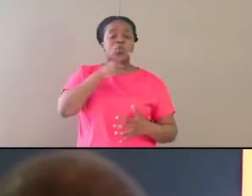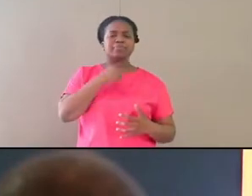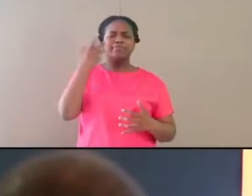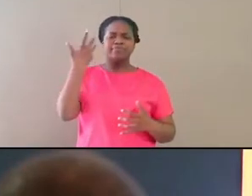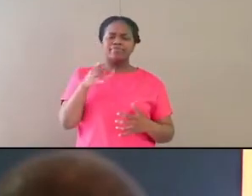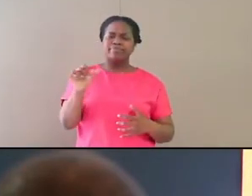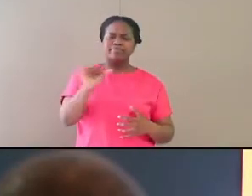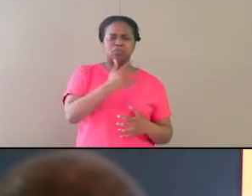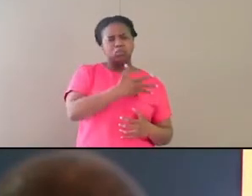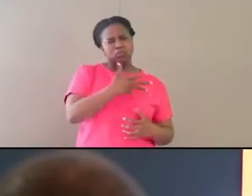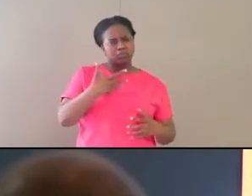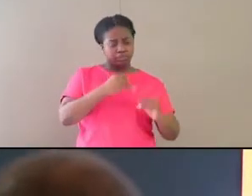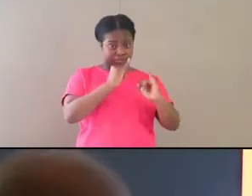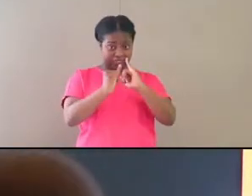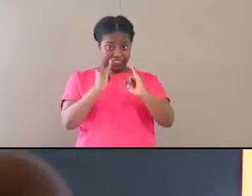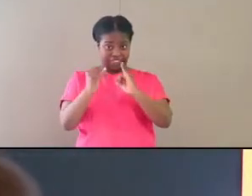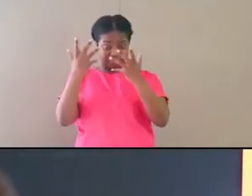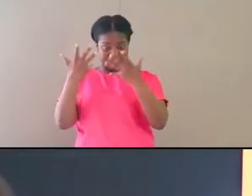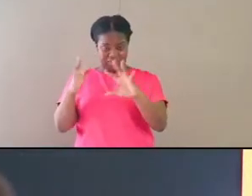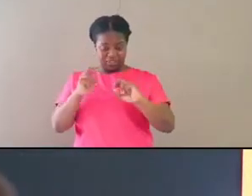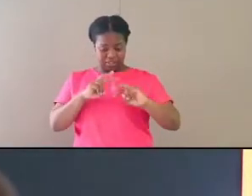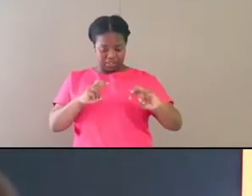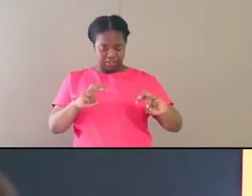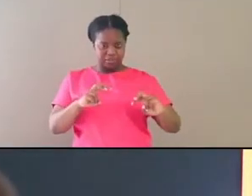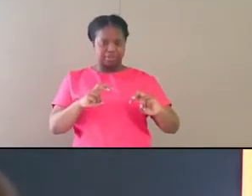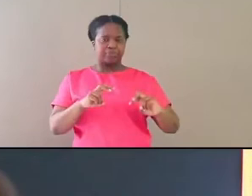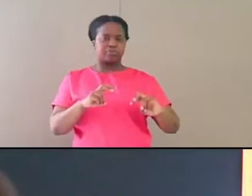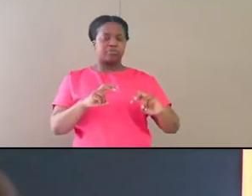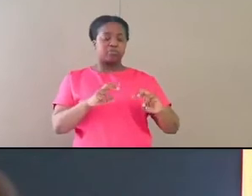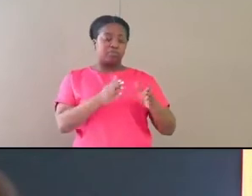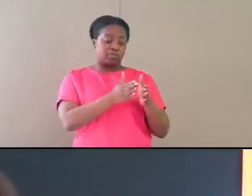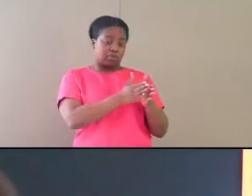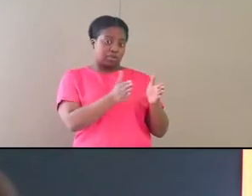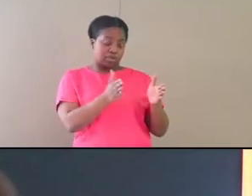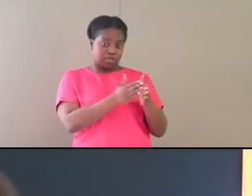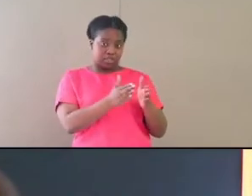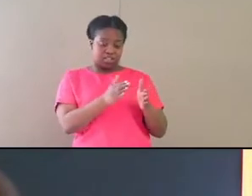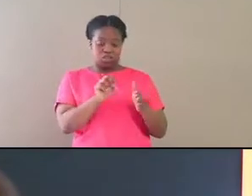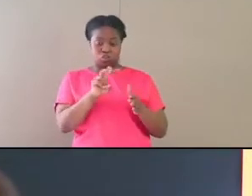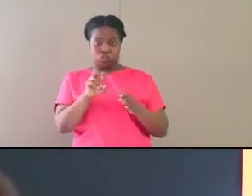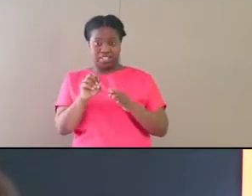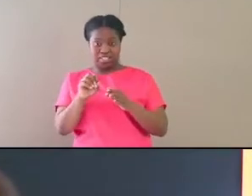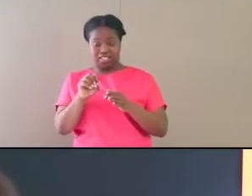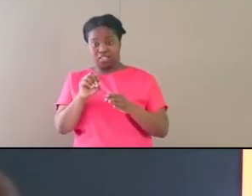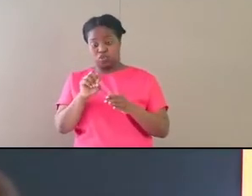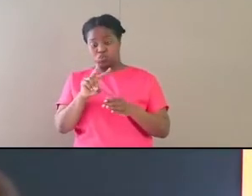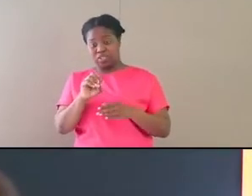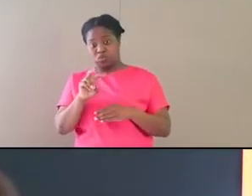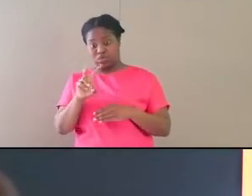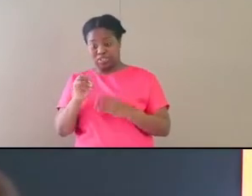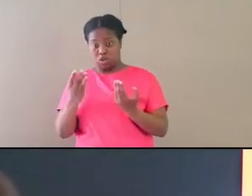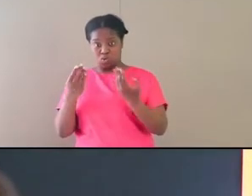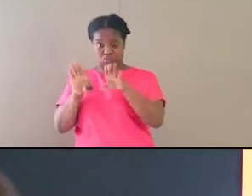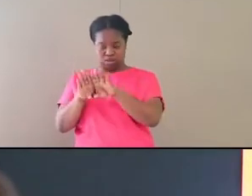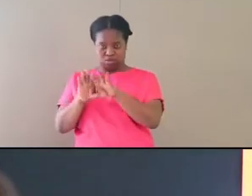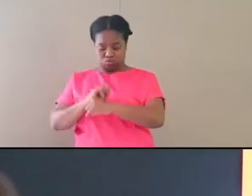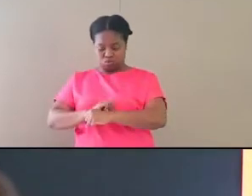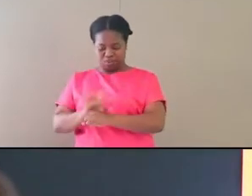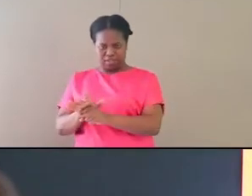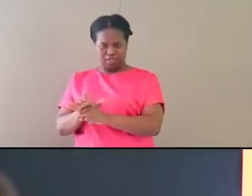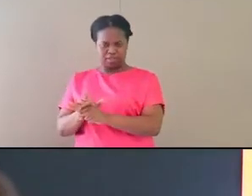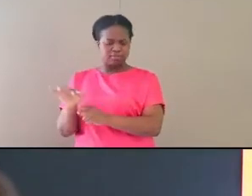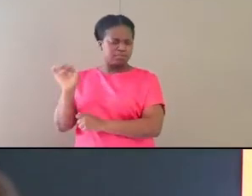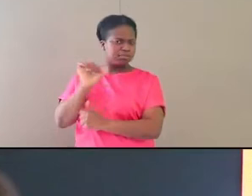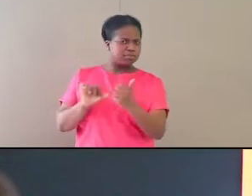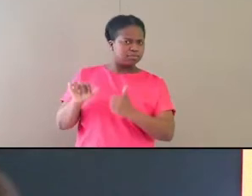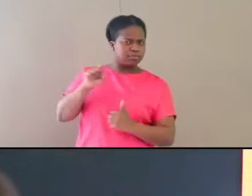back to the women that I'd been researching as part of a longitudinal quantitative study. I went back to them during COVID to hear